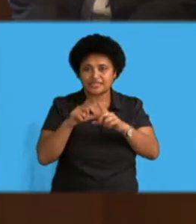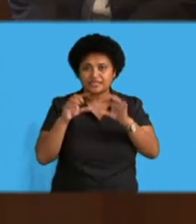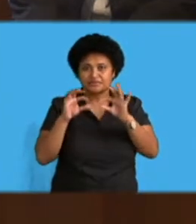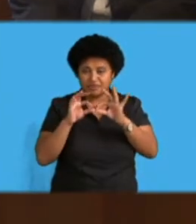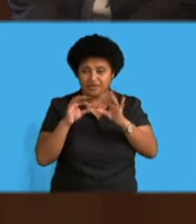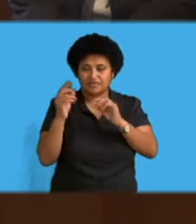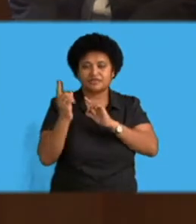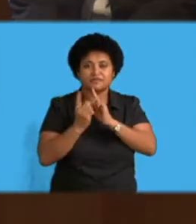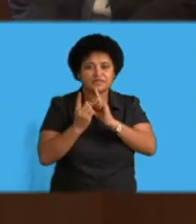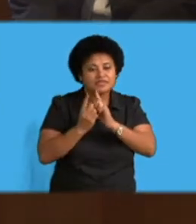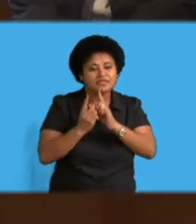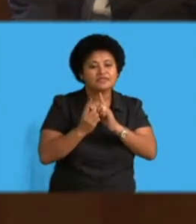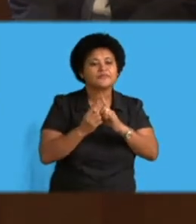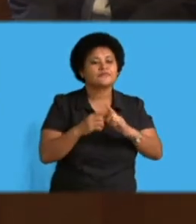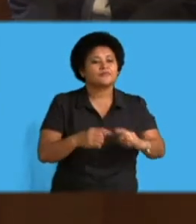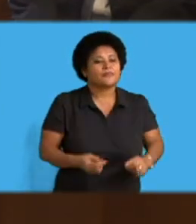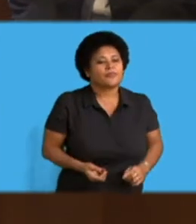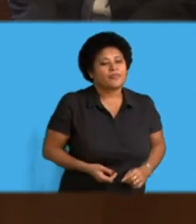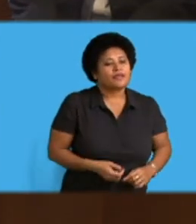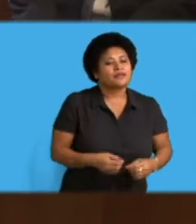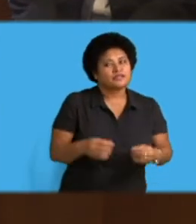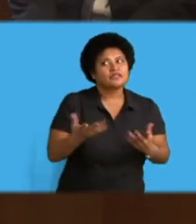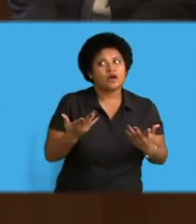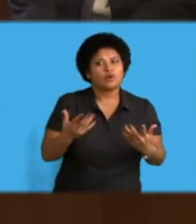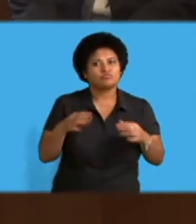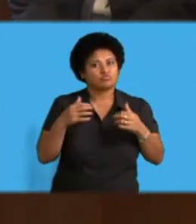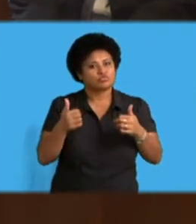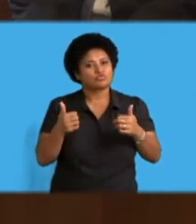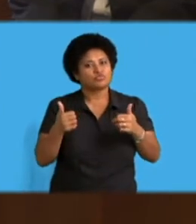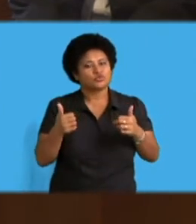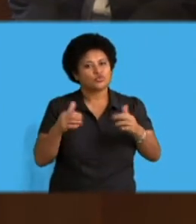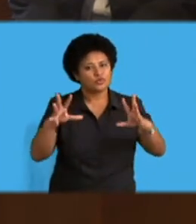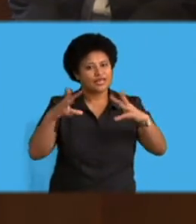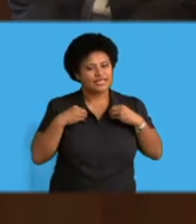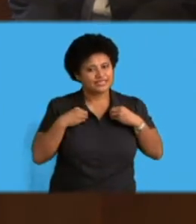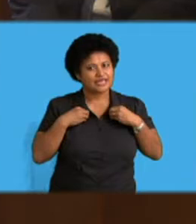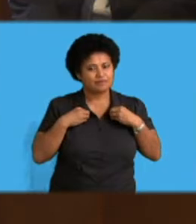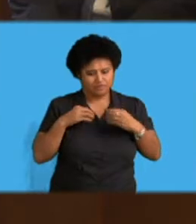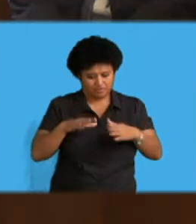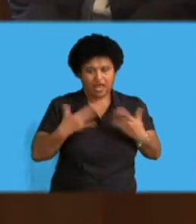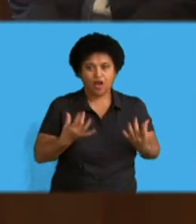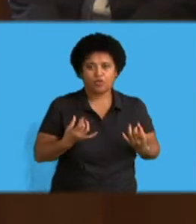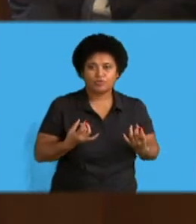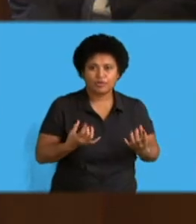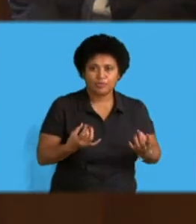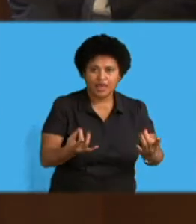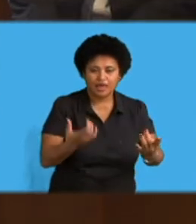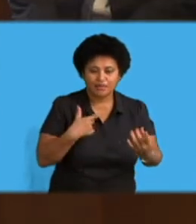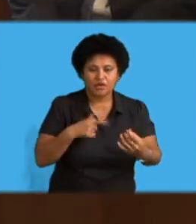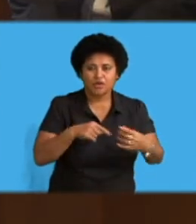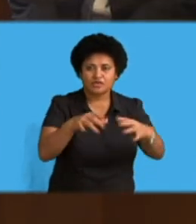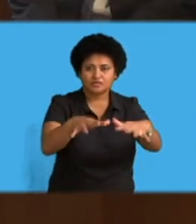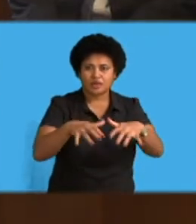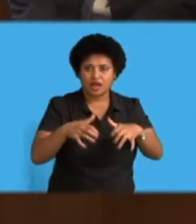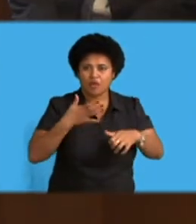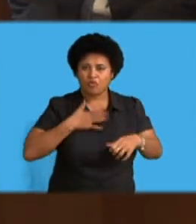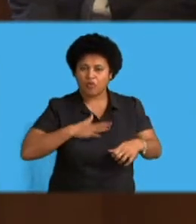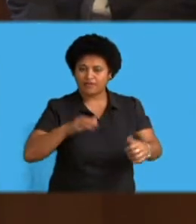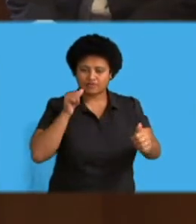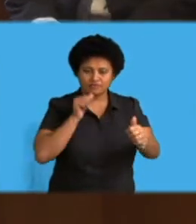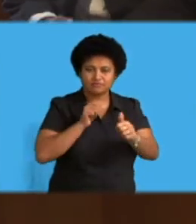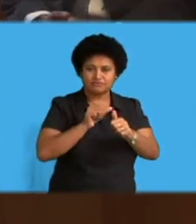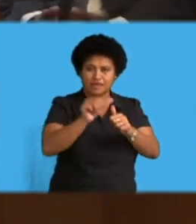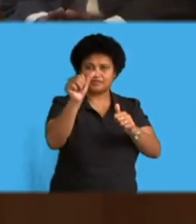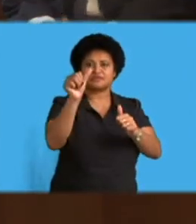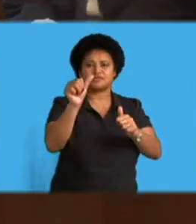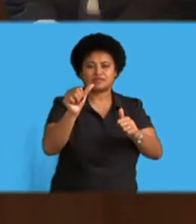note the logistics of the ADB meetings and received very good welcome to be able to start preparing for it now, because we're going to host a good 52nd